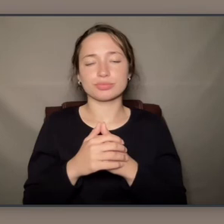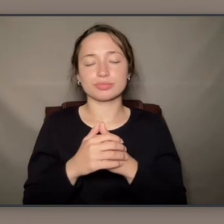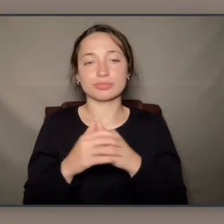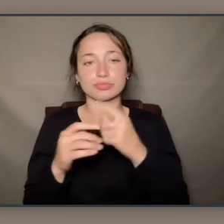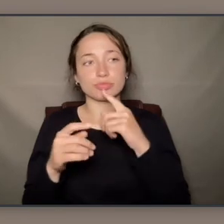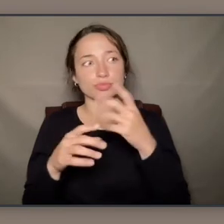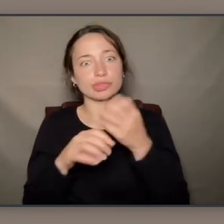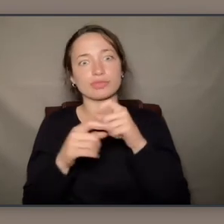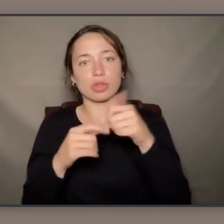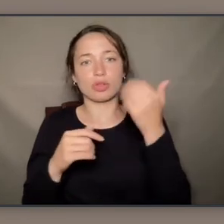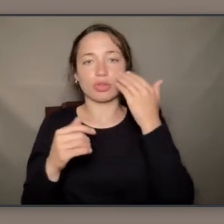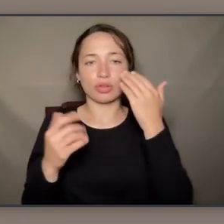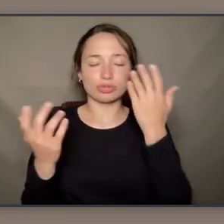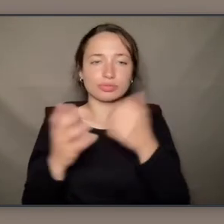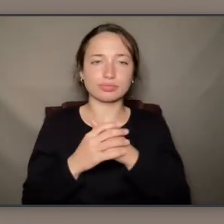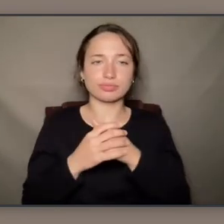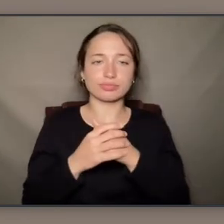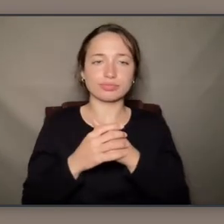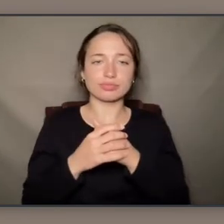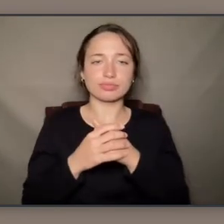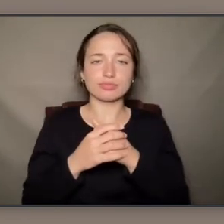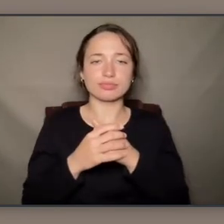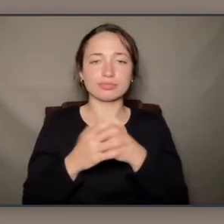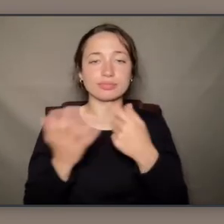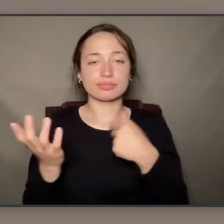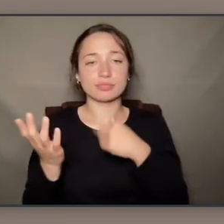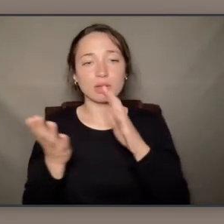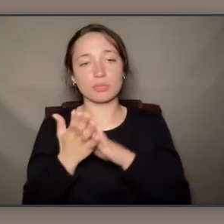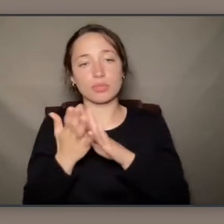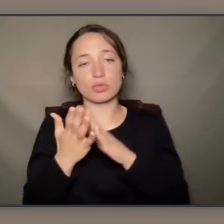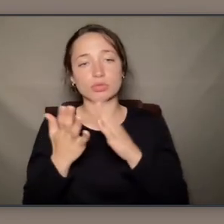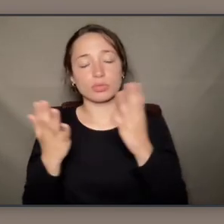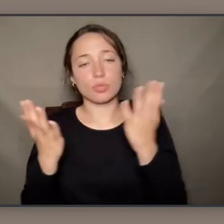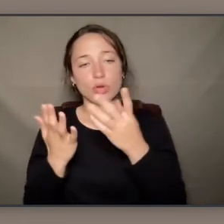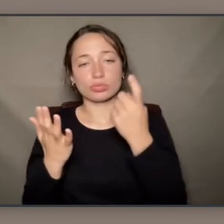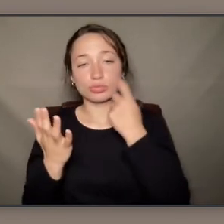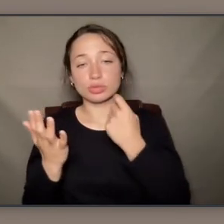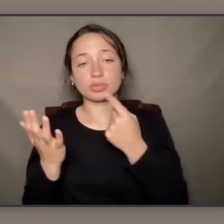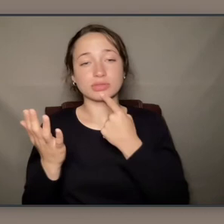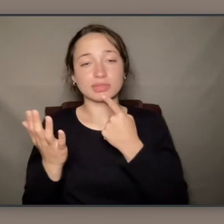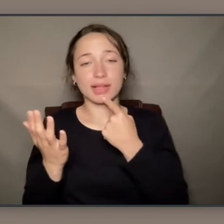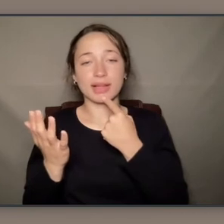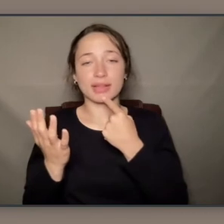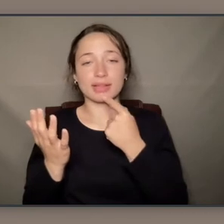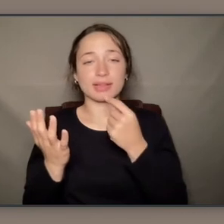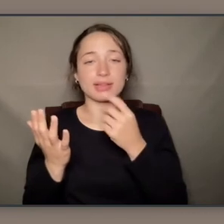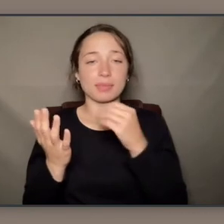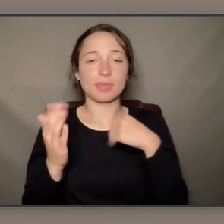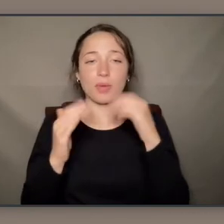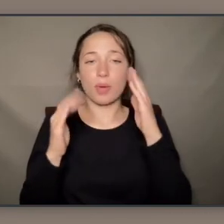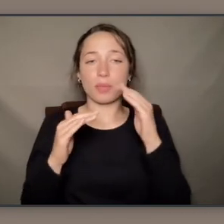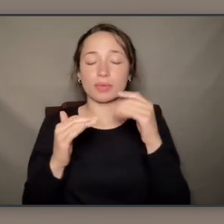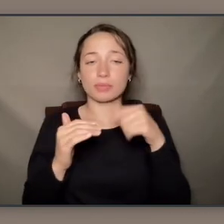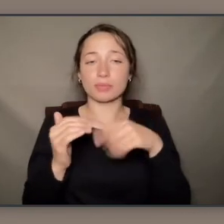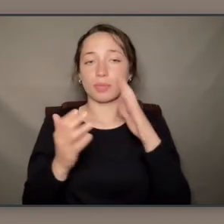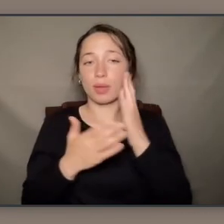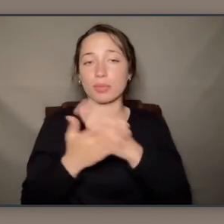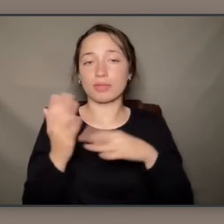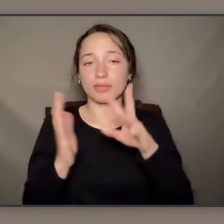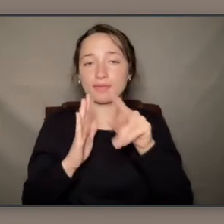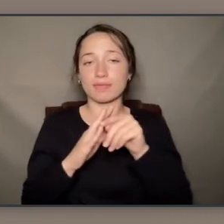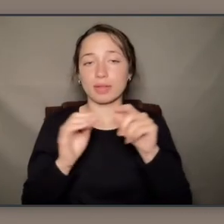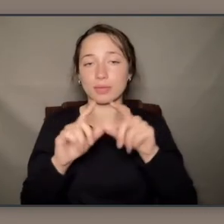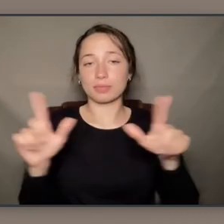to receiving any other knowledge. I applaud that, what you just said, and I'm hoping this will be a part of